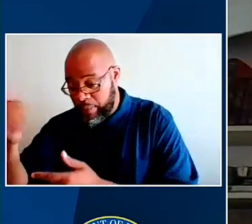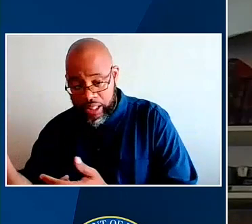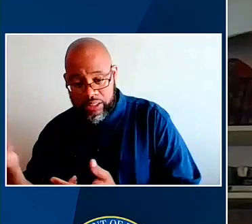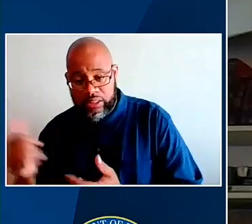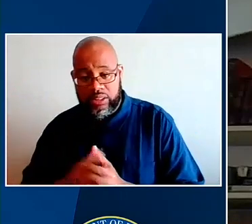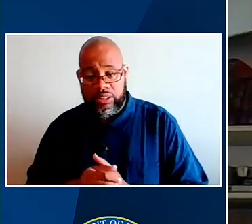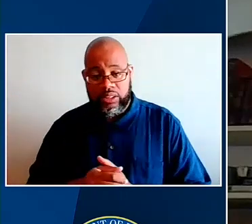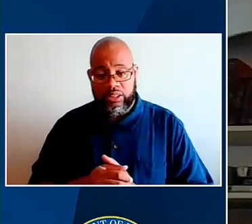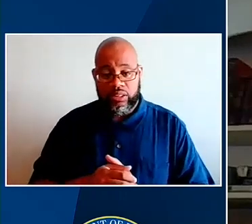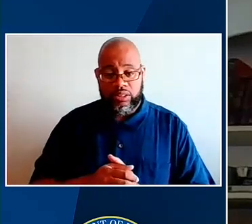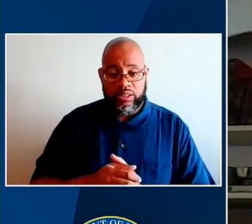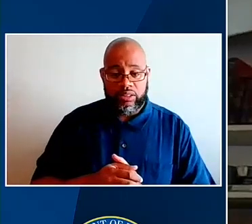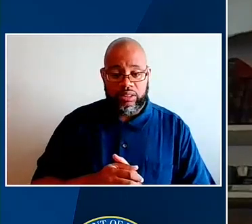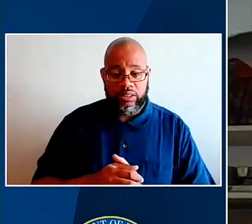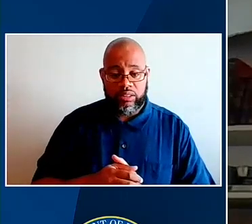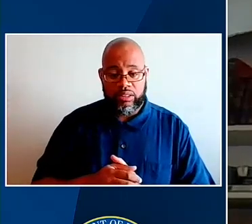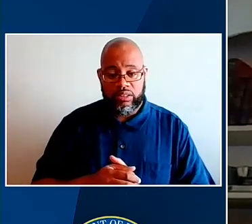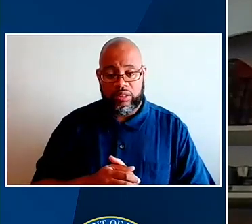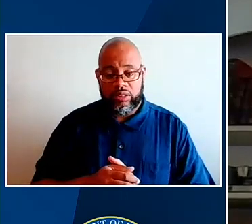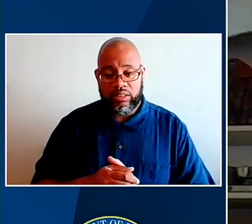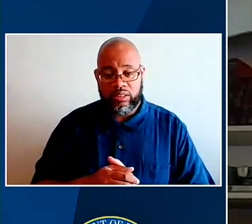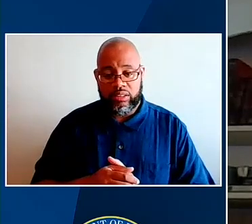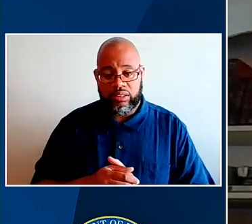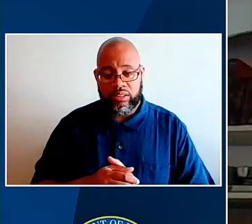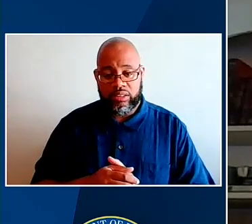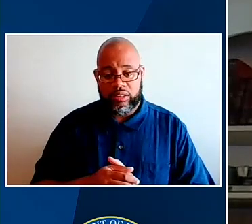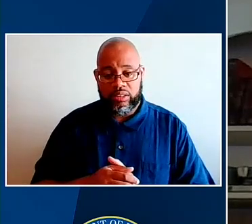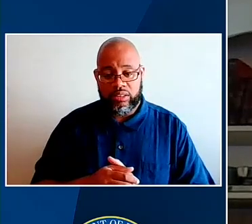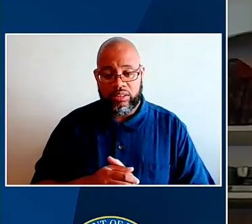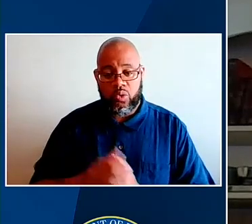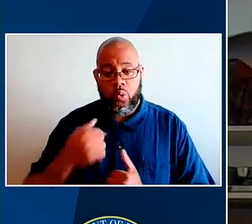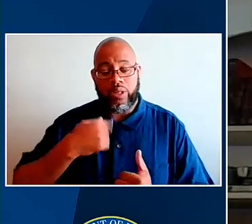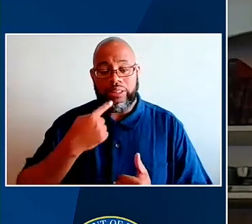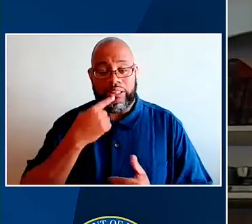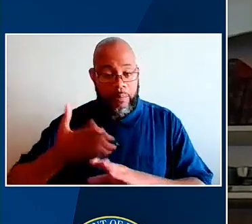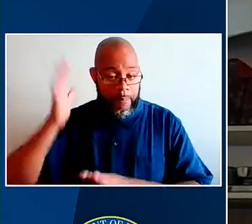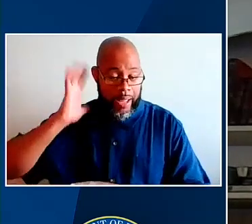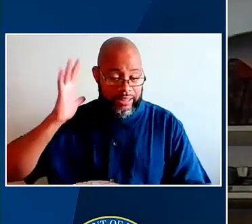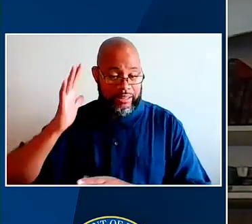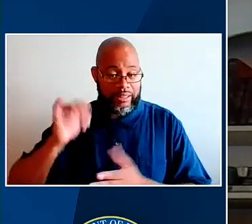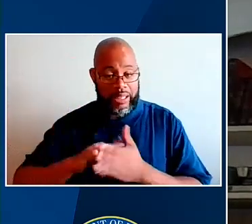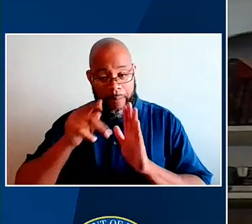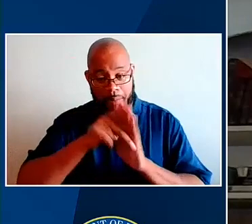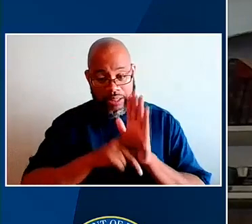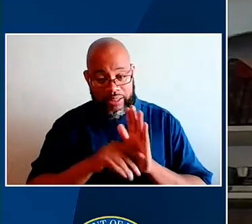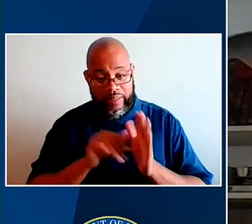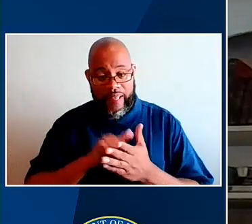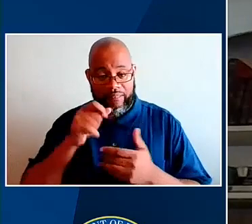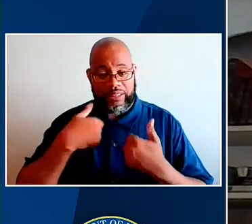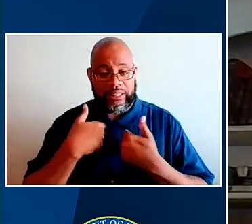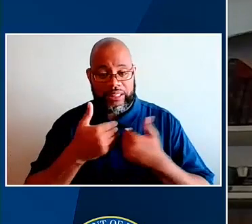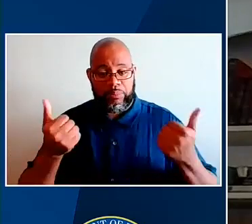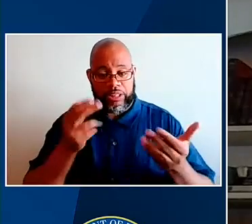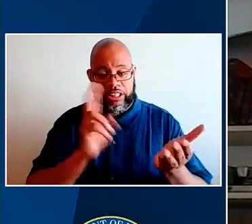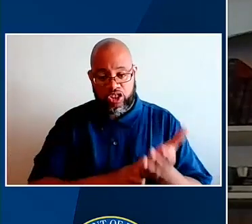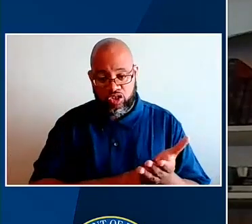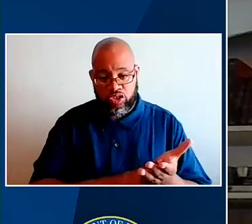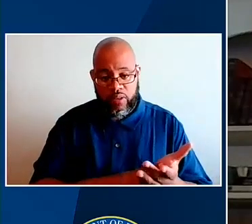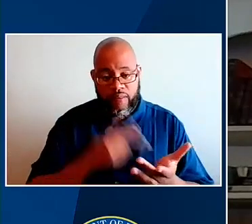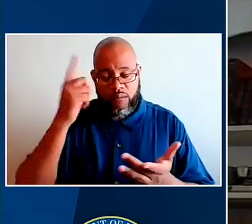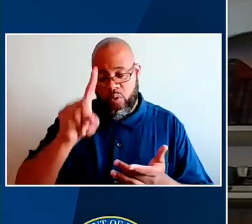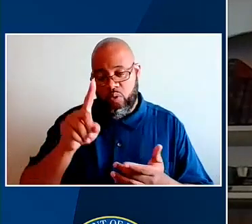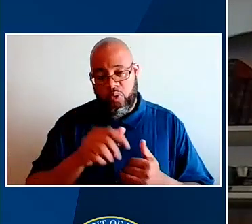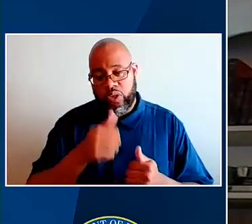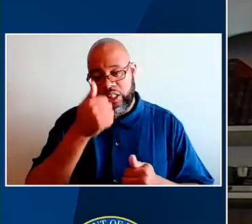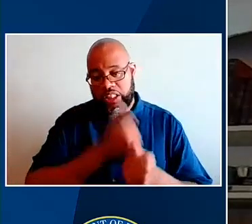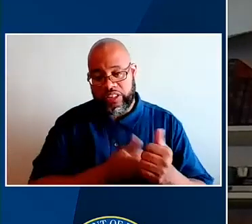here, you're offering something else. We have said in the past, as a matter of policy, that there has to be separate signatures